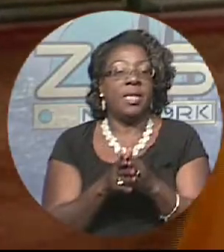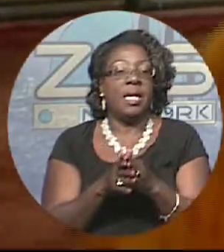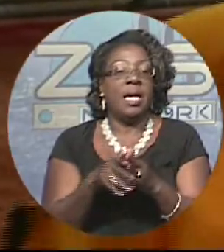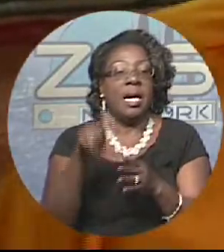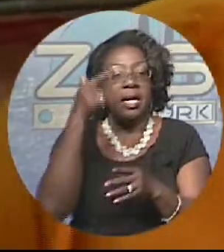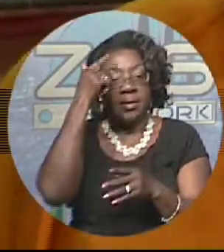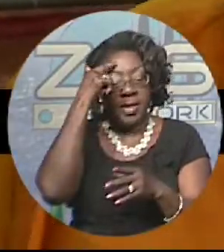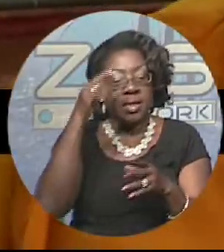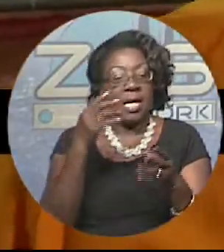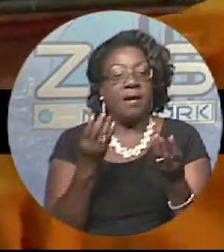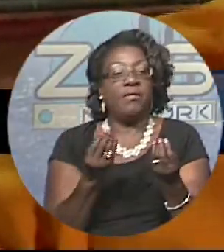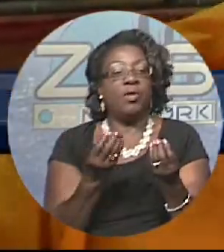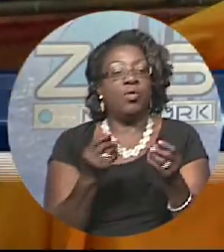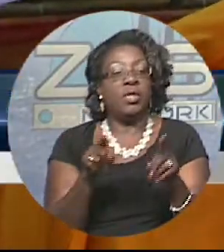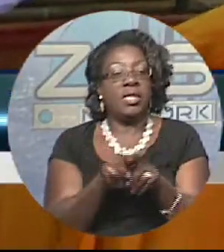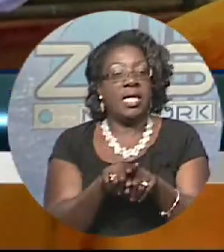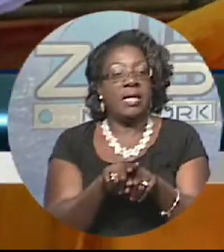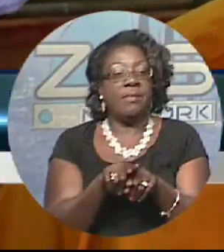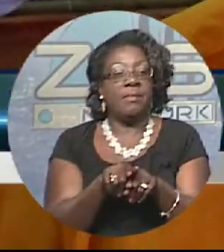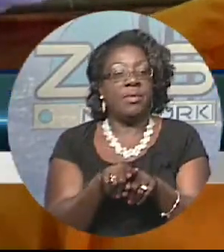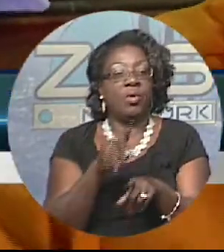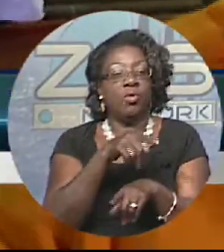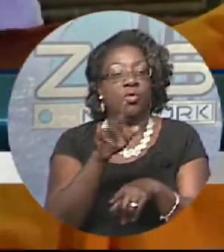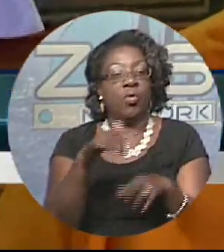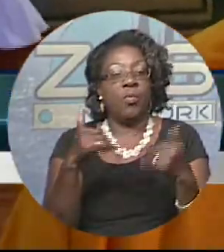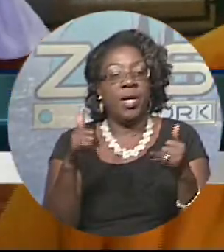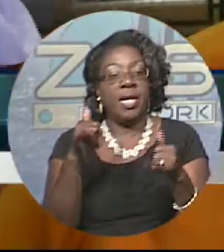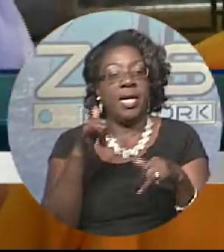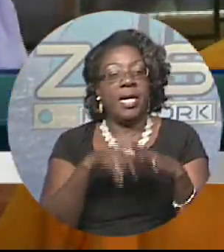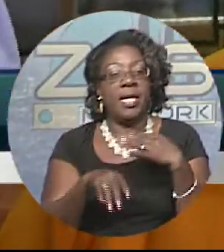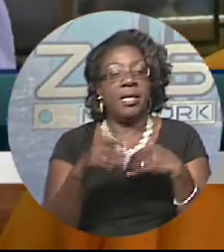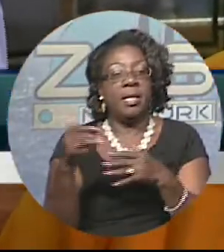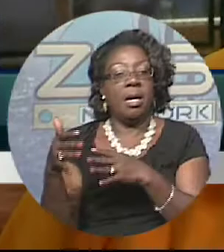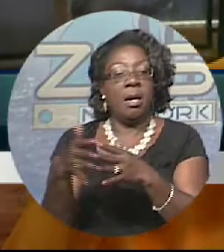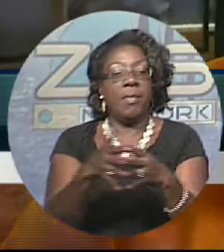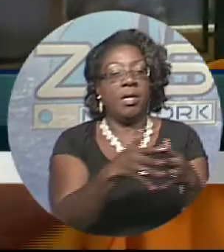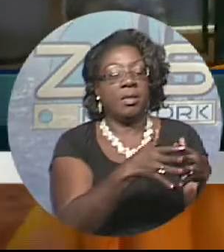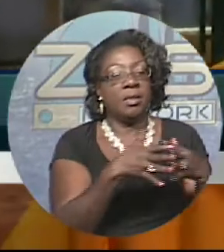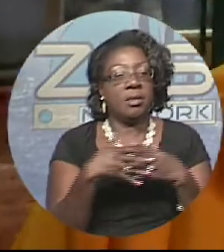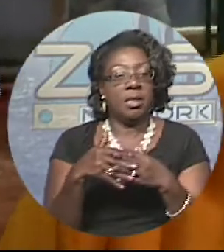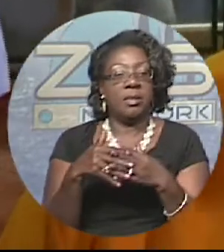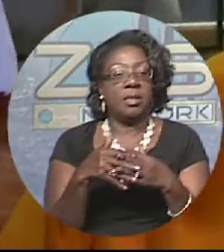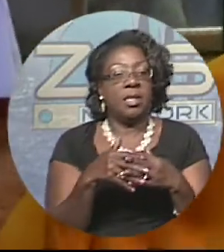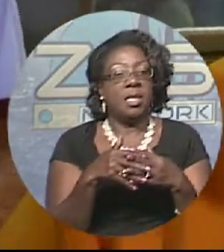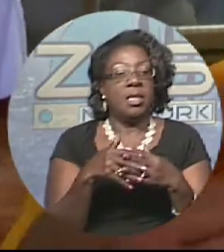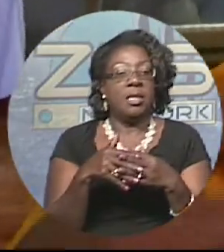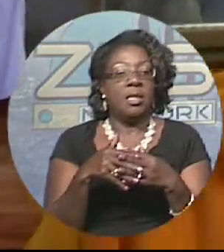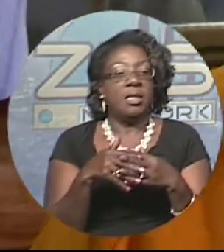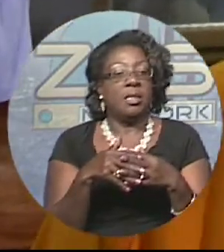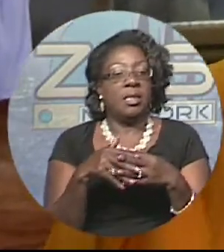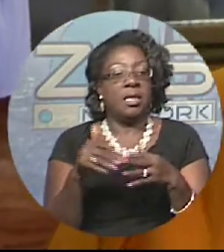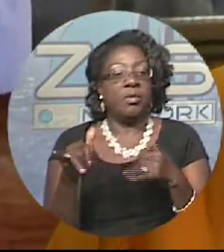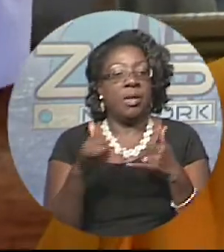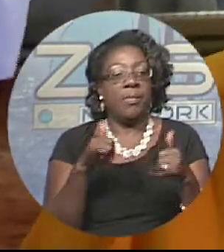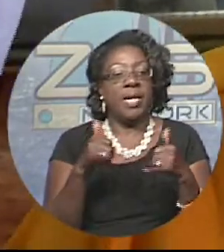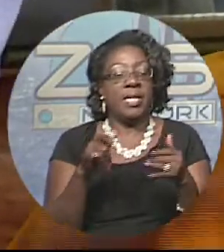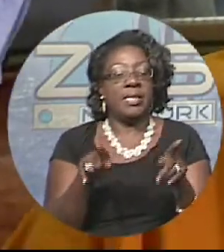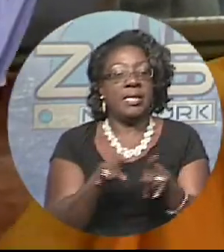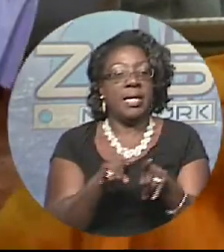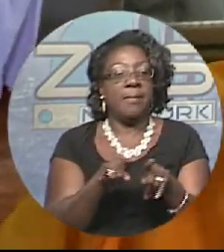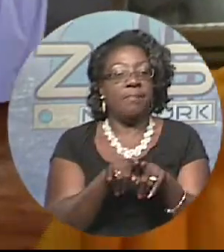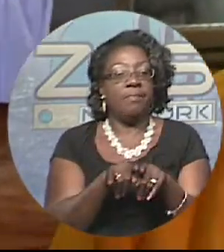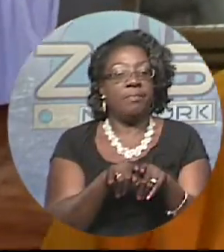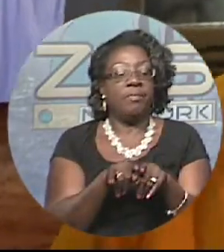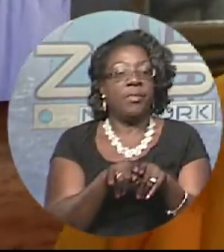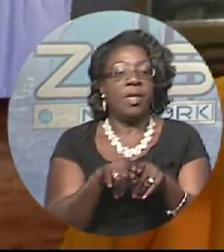to do the same, go to play in United States. In Orlando? In Orlando. See a